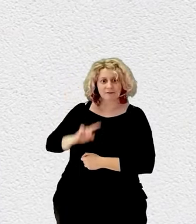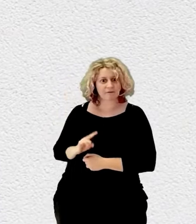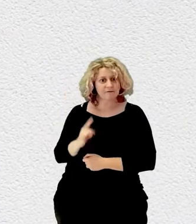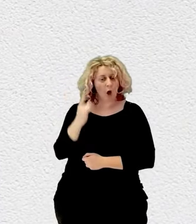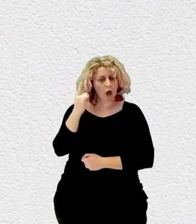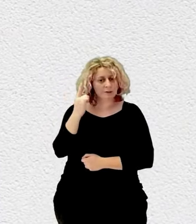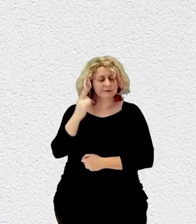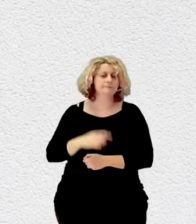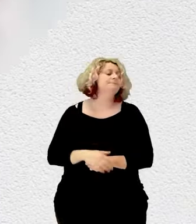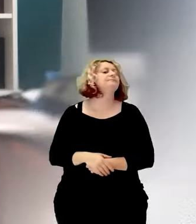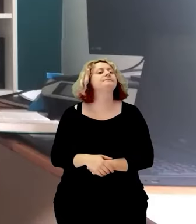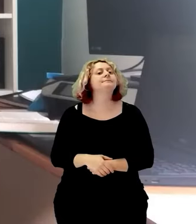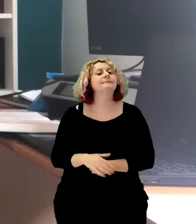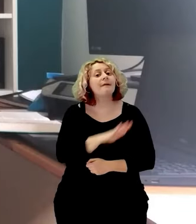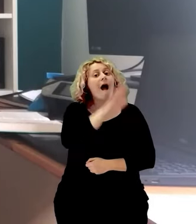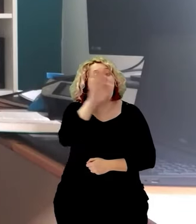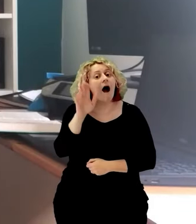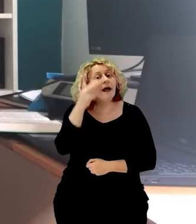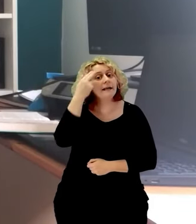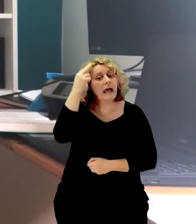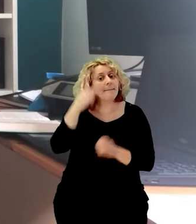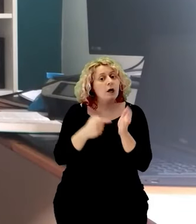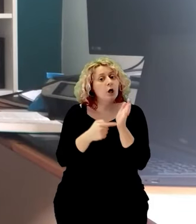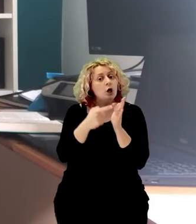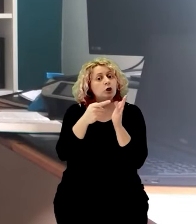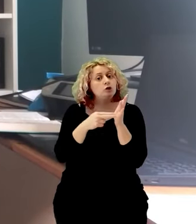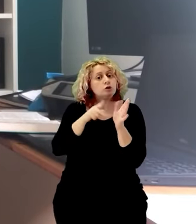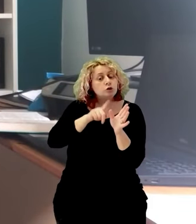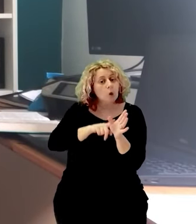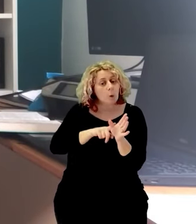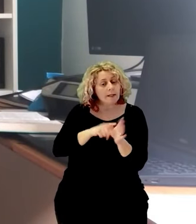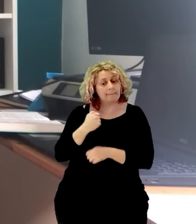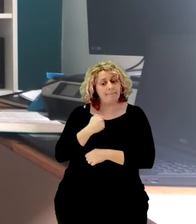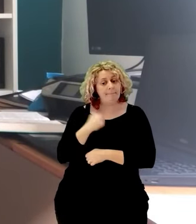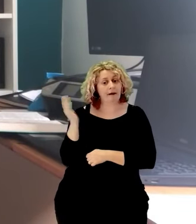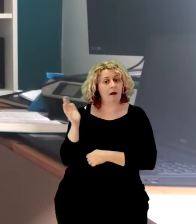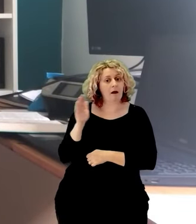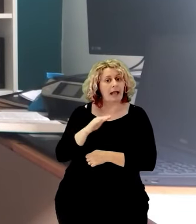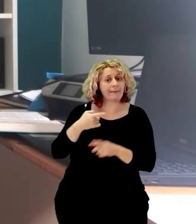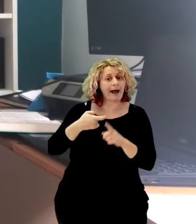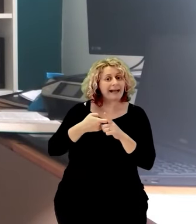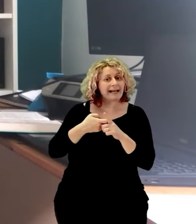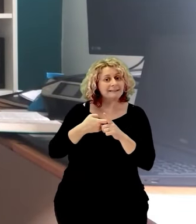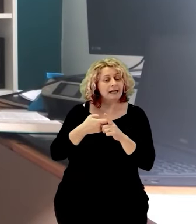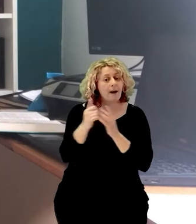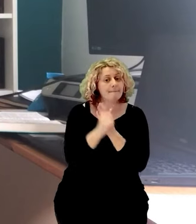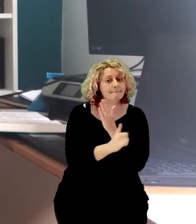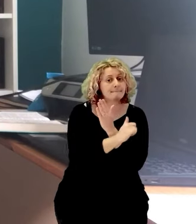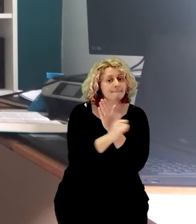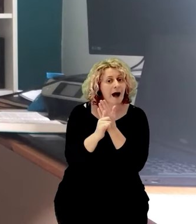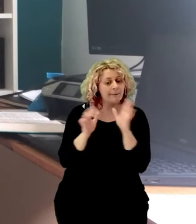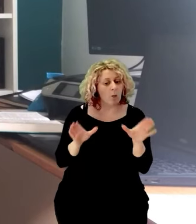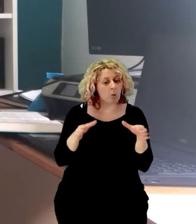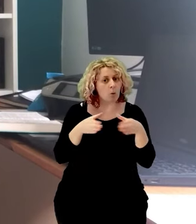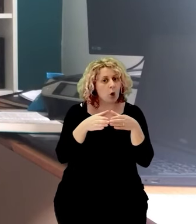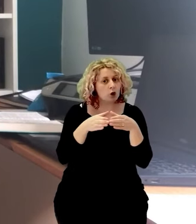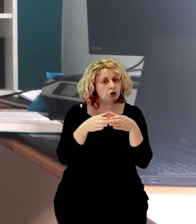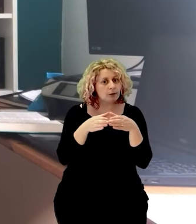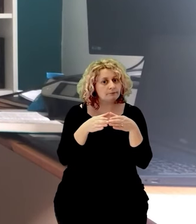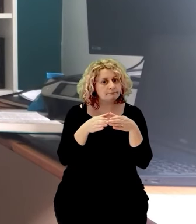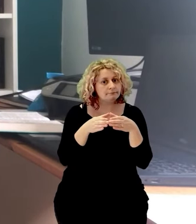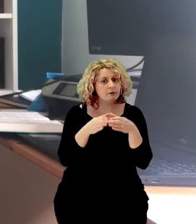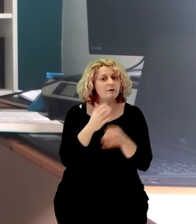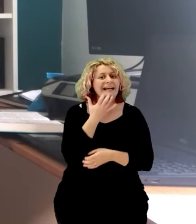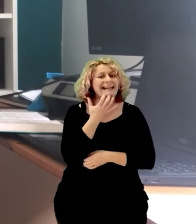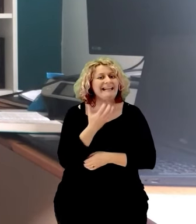everything flows out of that. Hi, my name's Toby. I attended the Keswick Bible Workshop on the Book of Hebrews back in March. And it was a